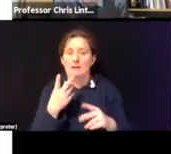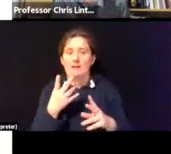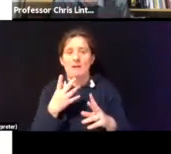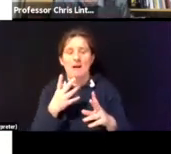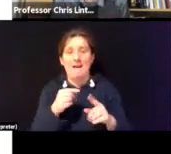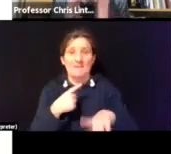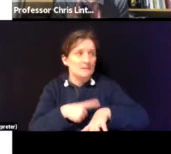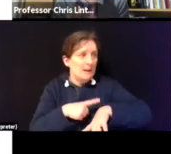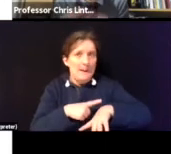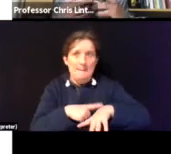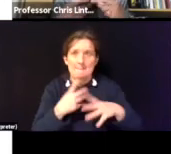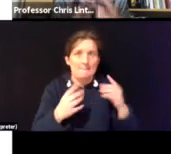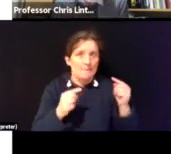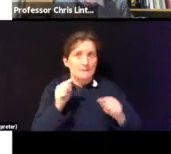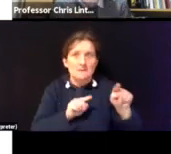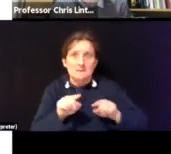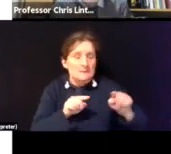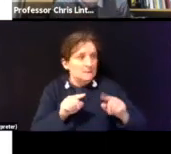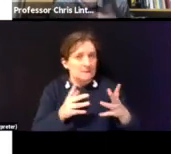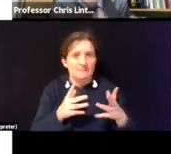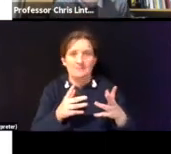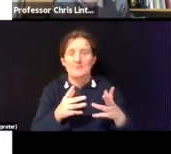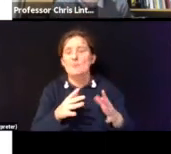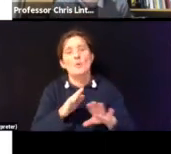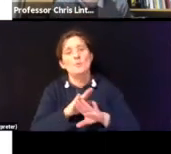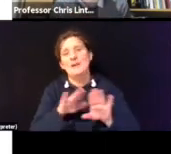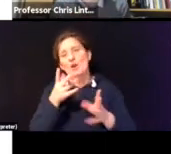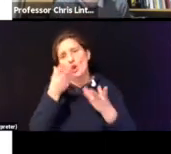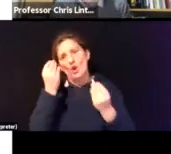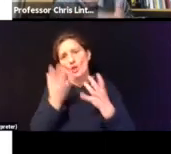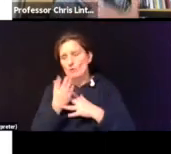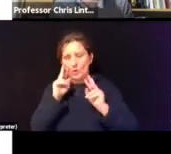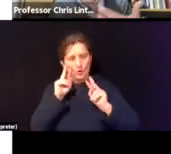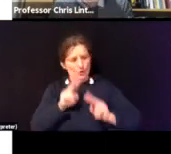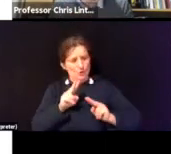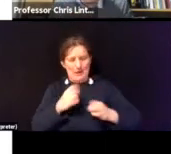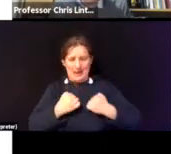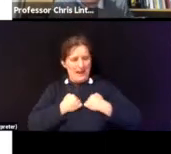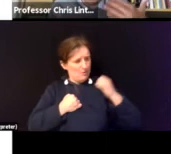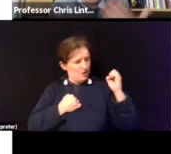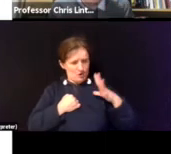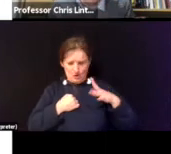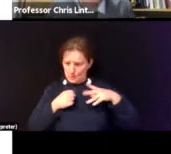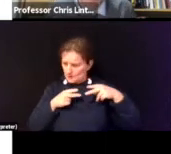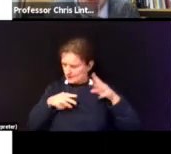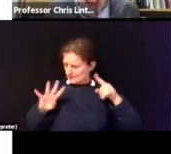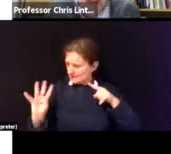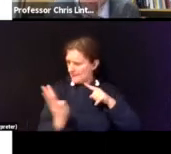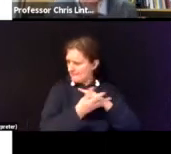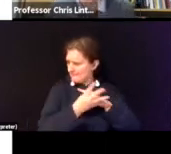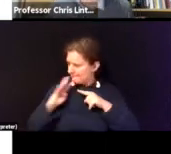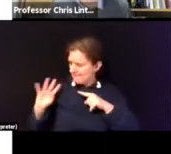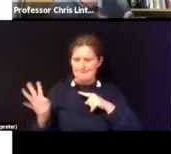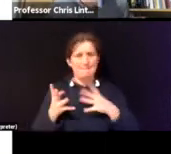race against time. But it's something that we would never have learned by looking at our solar system, because it happens to be that we don't have